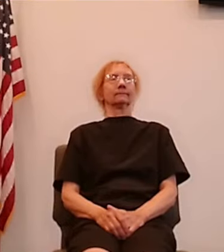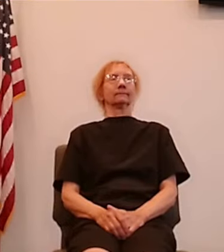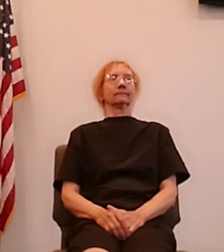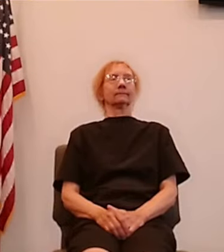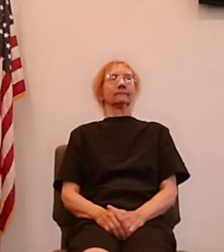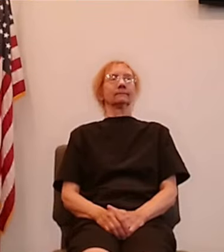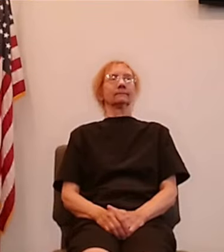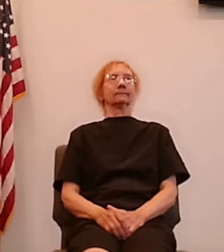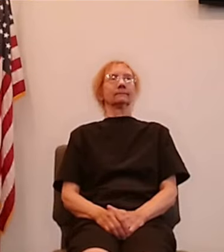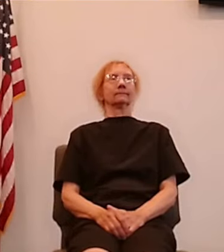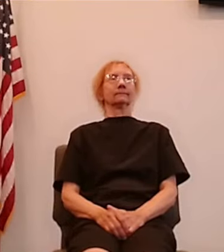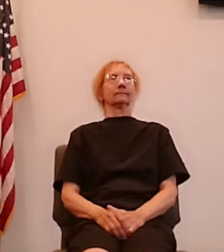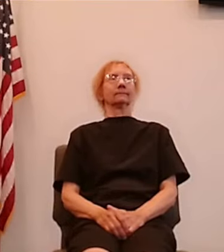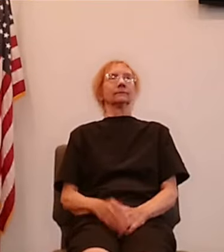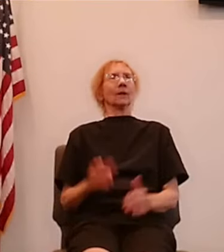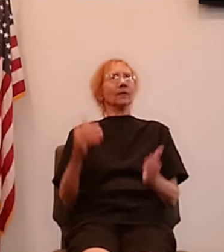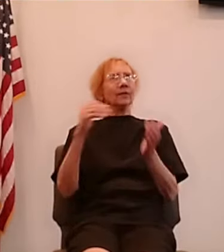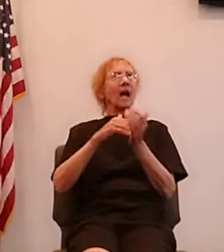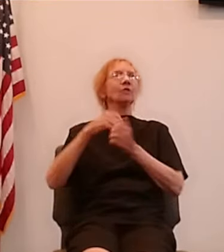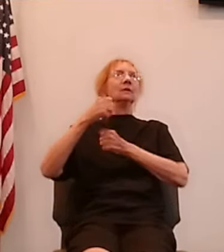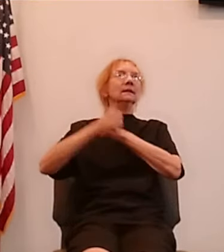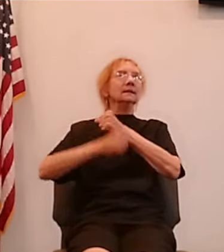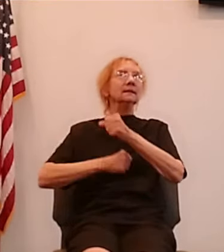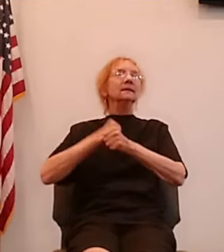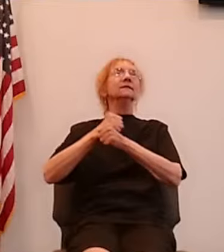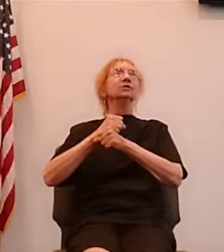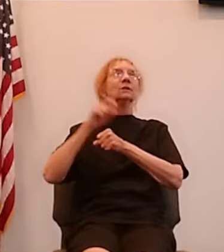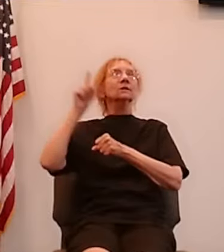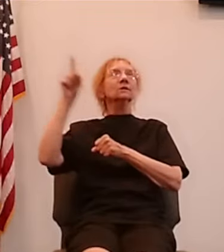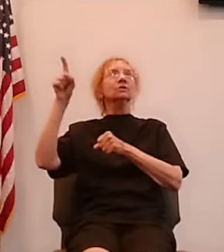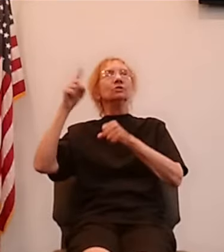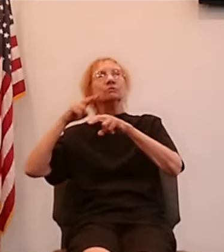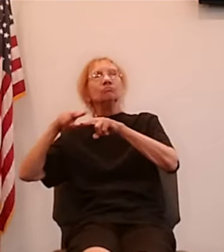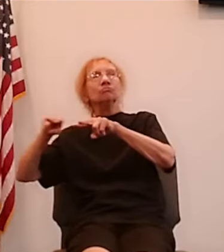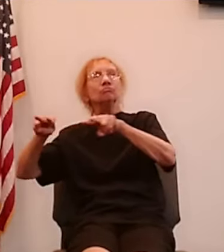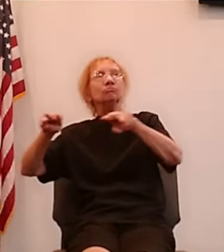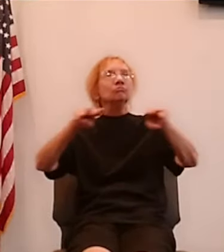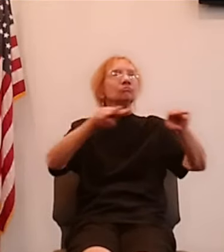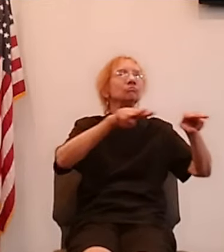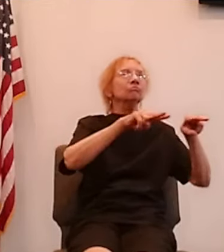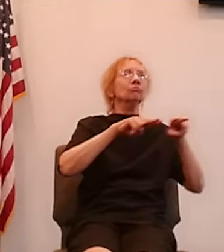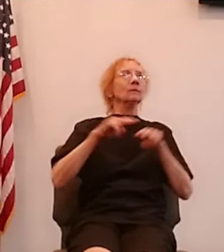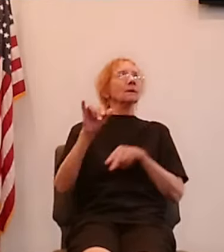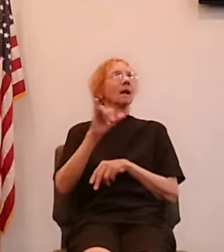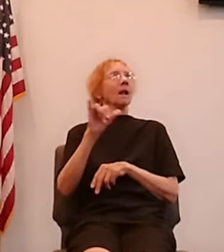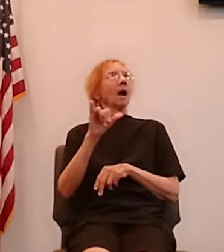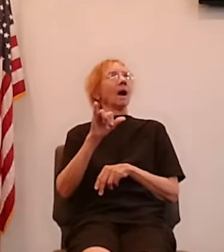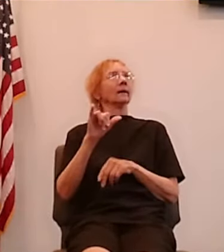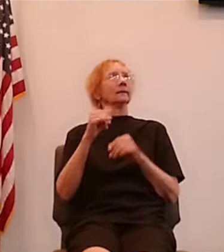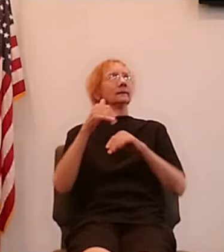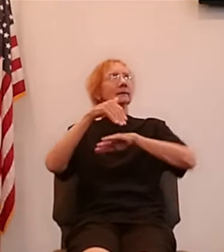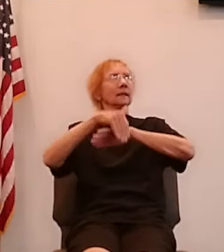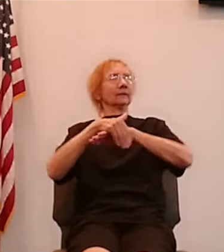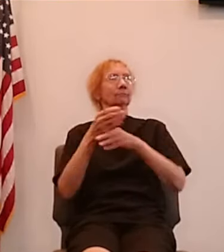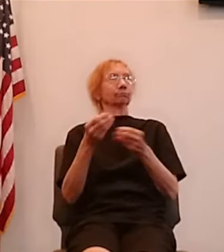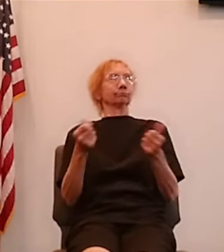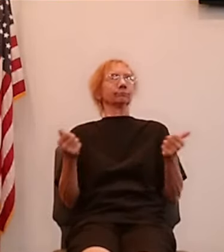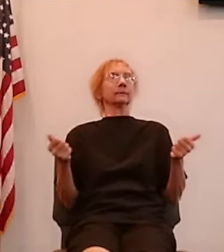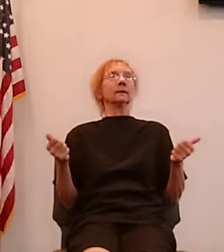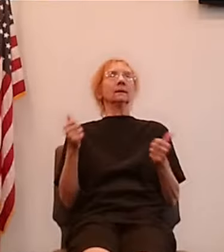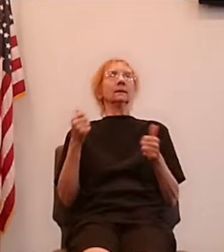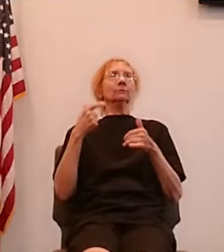A thousand ages in thy sight are like an evening gone,